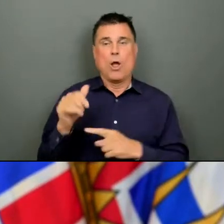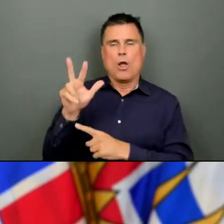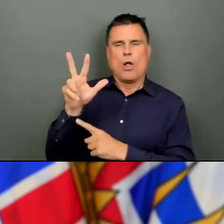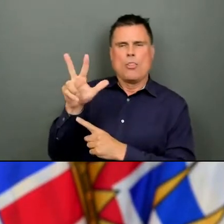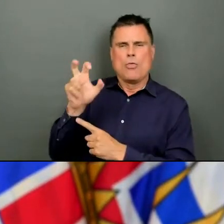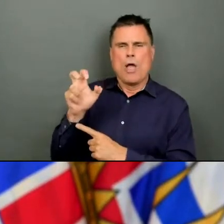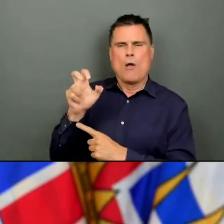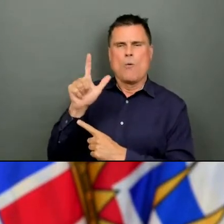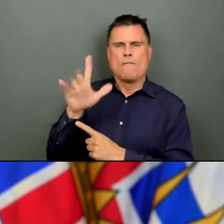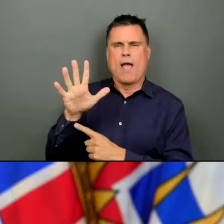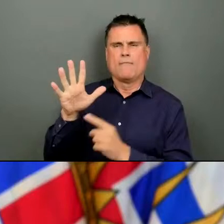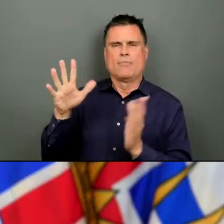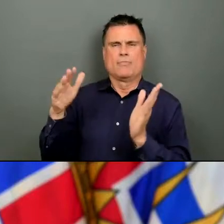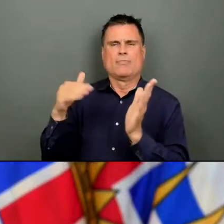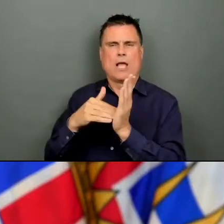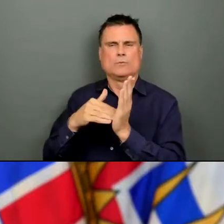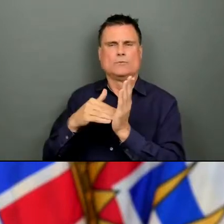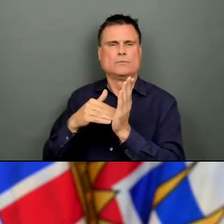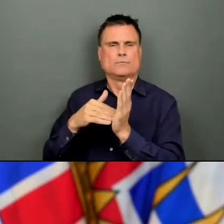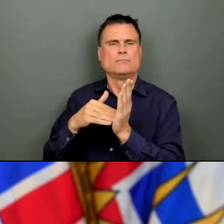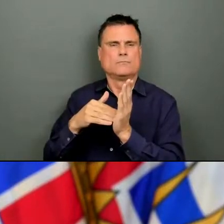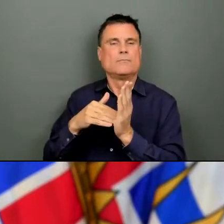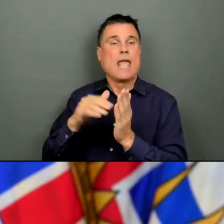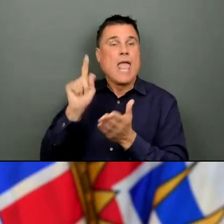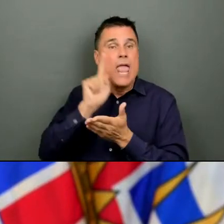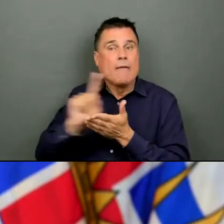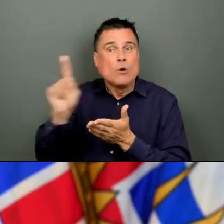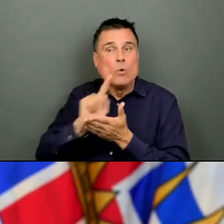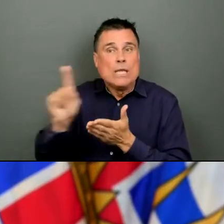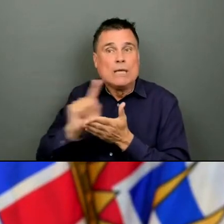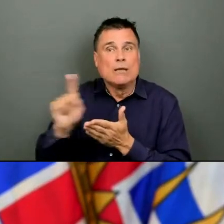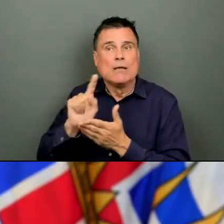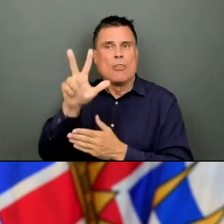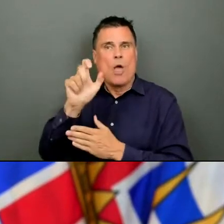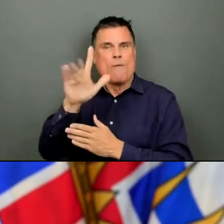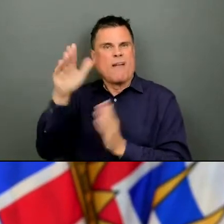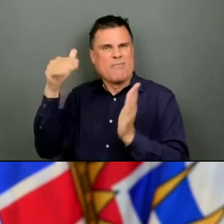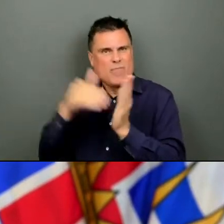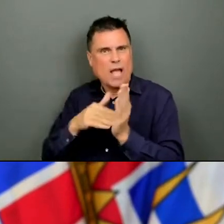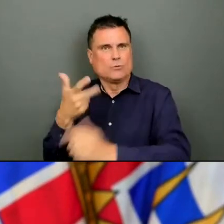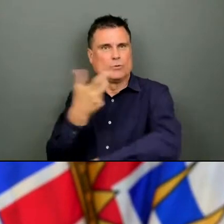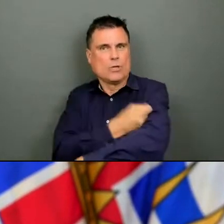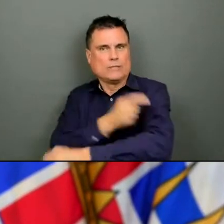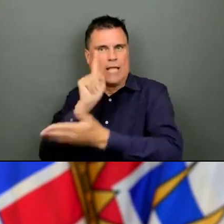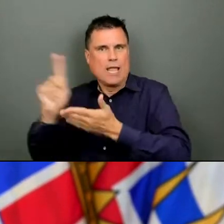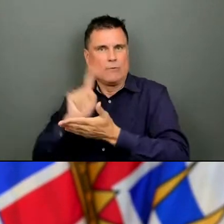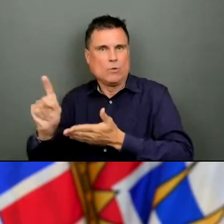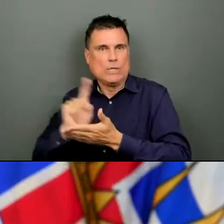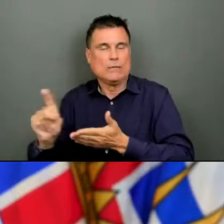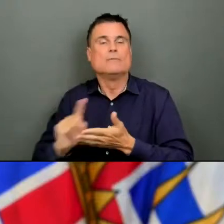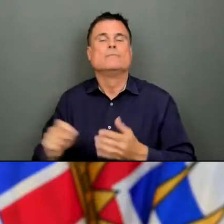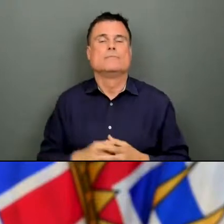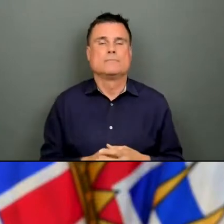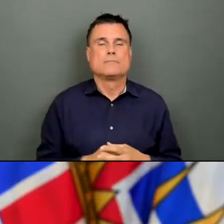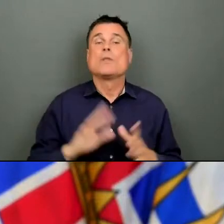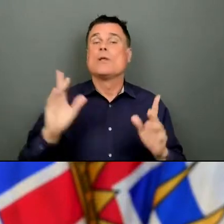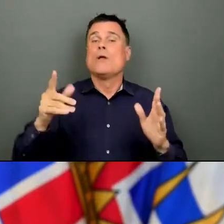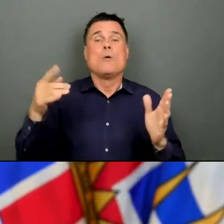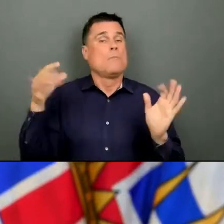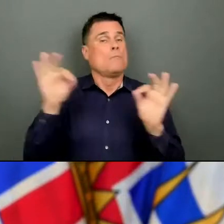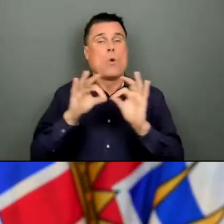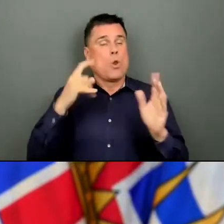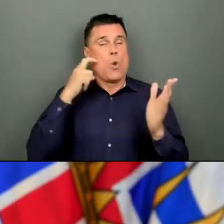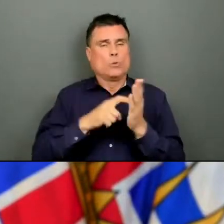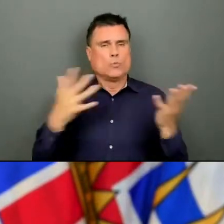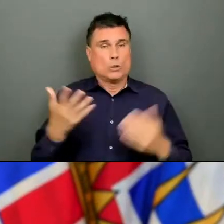325,000 immunizations every week in the last few weeks. It is important to note that invitations to book